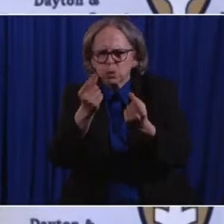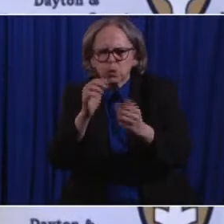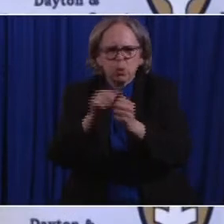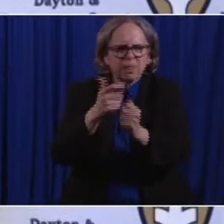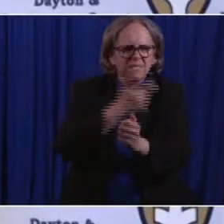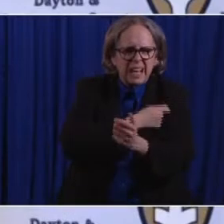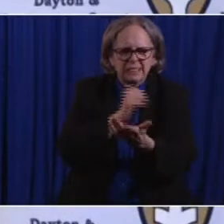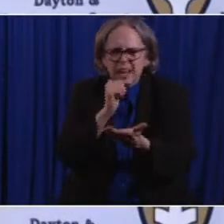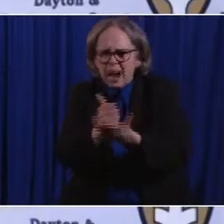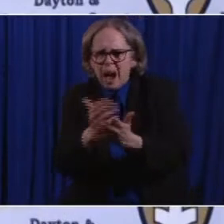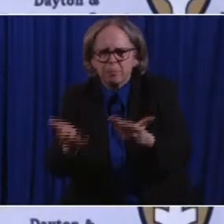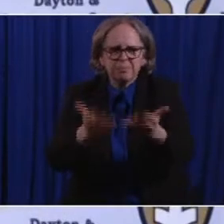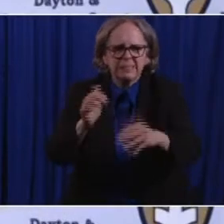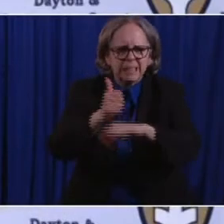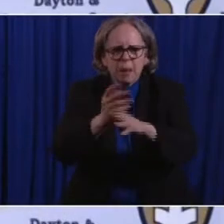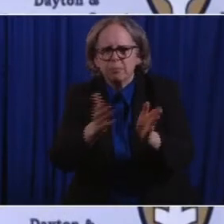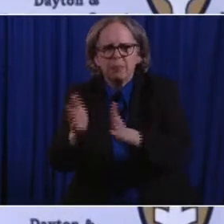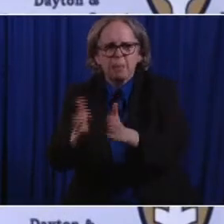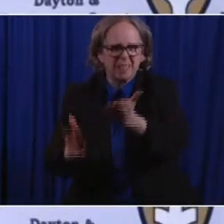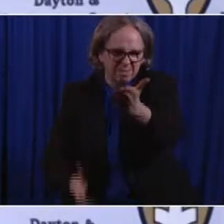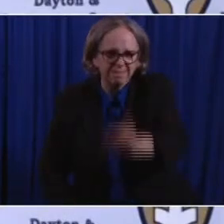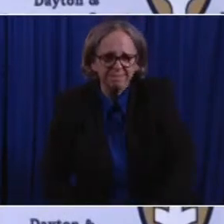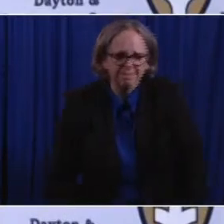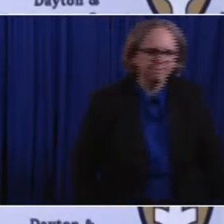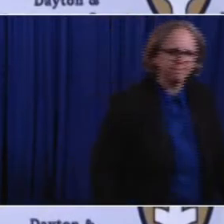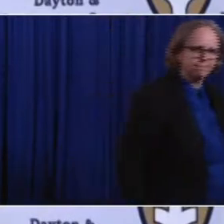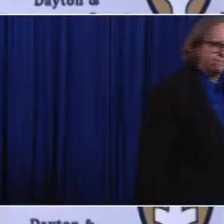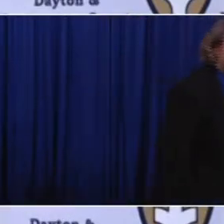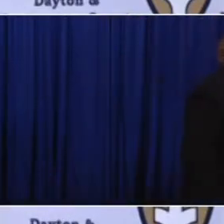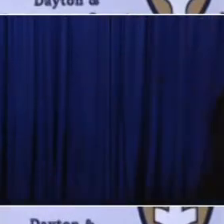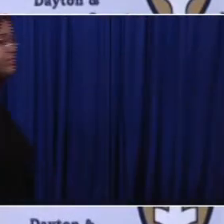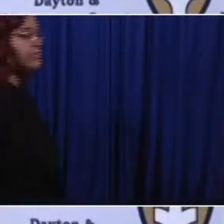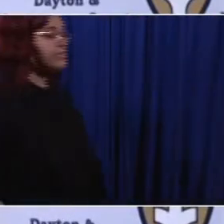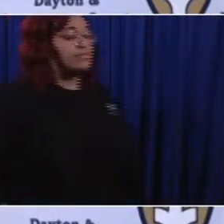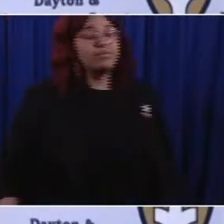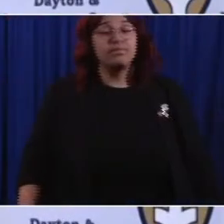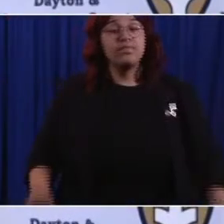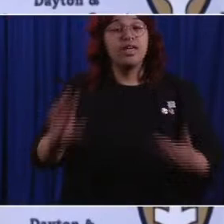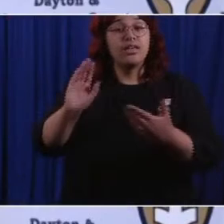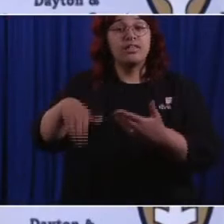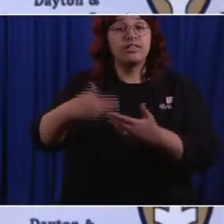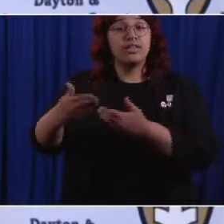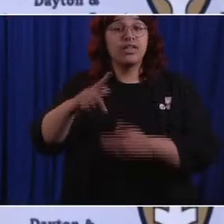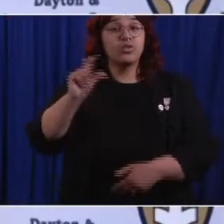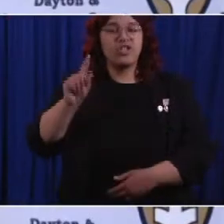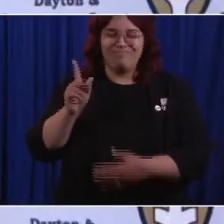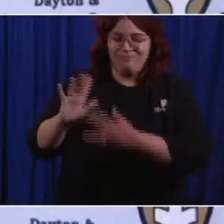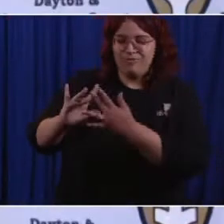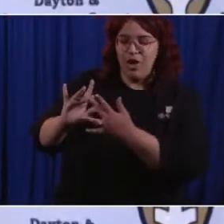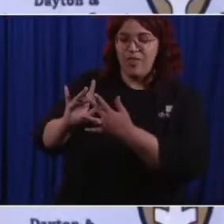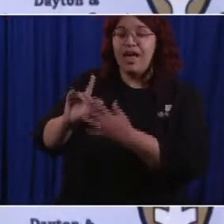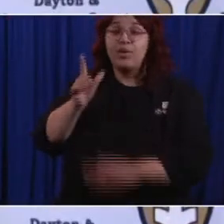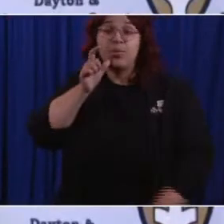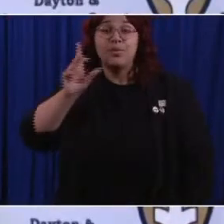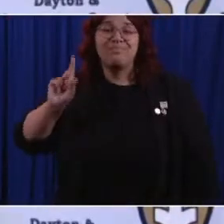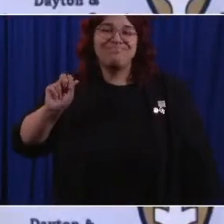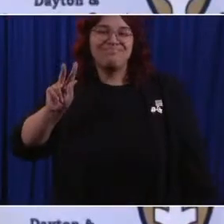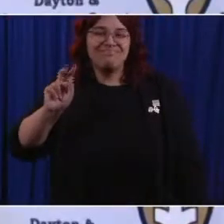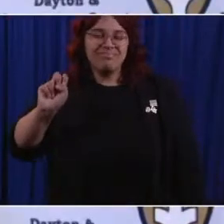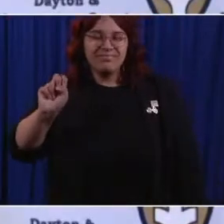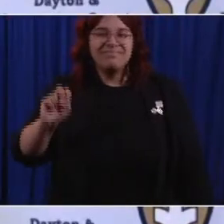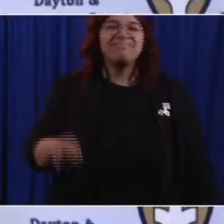Next question online is from David Winter at WKRC in Cincinnati. Thank you for the time, Governor. Back